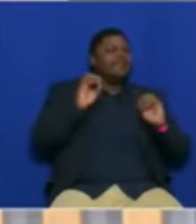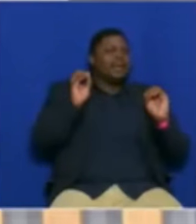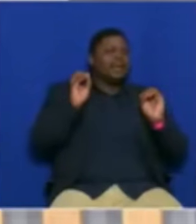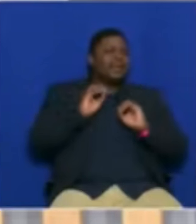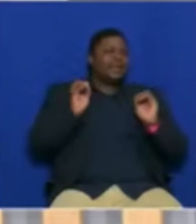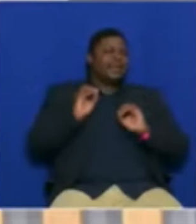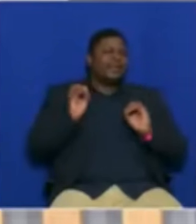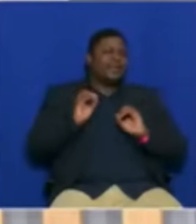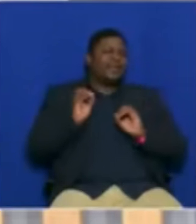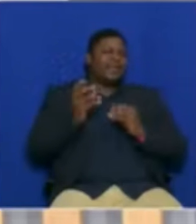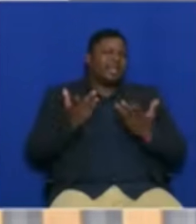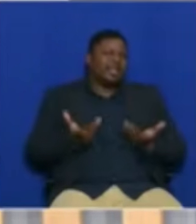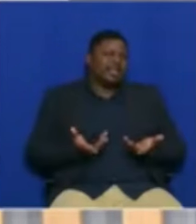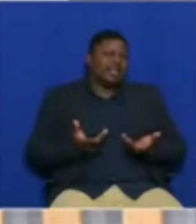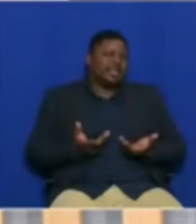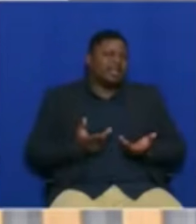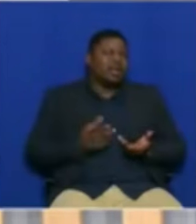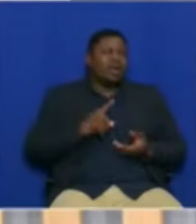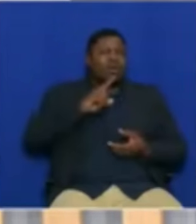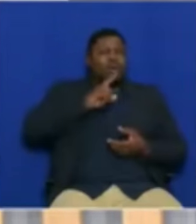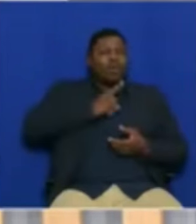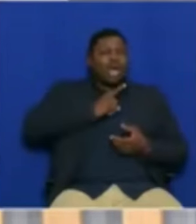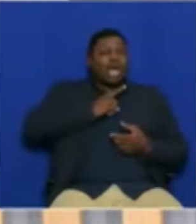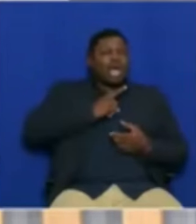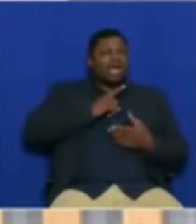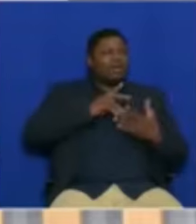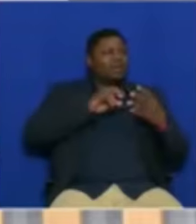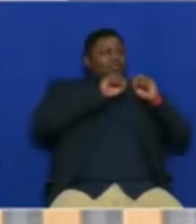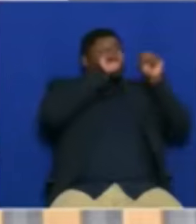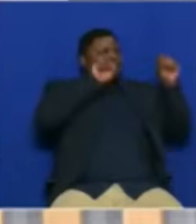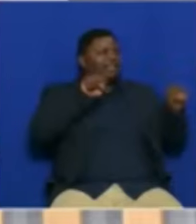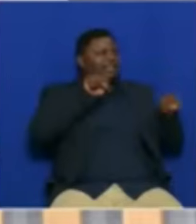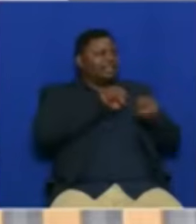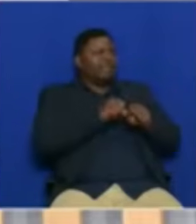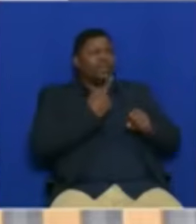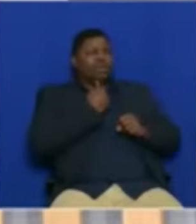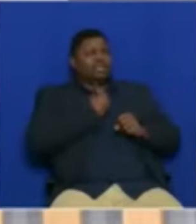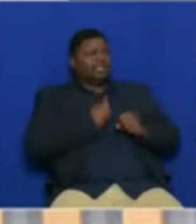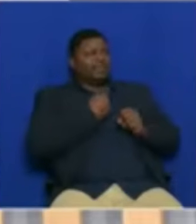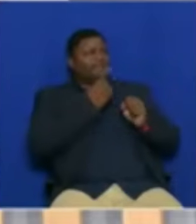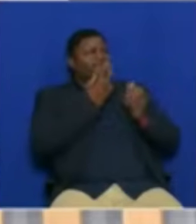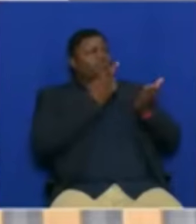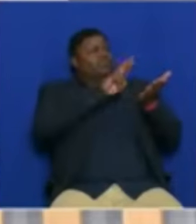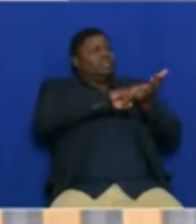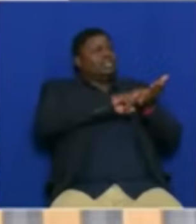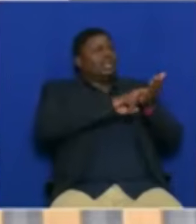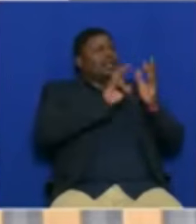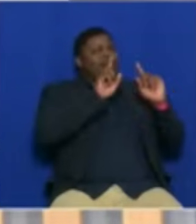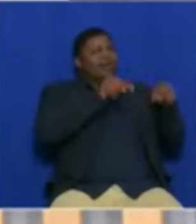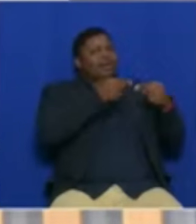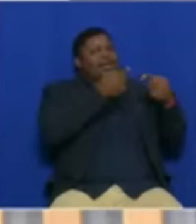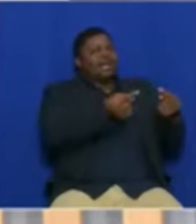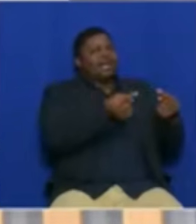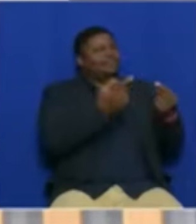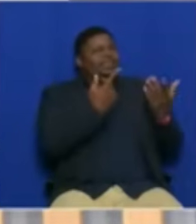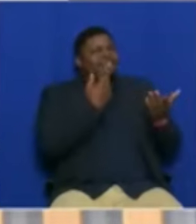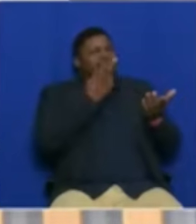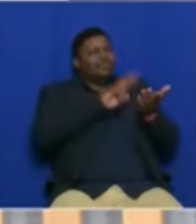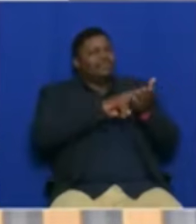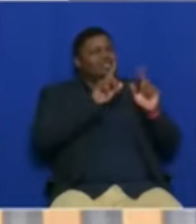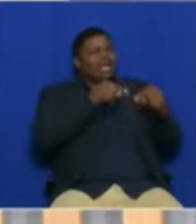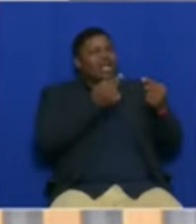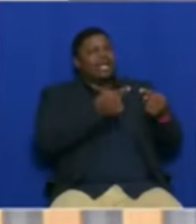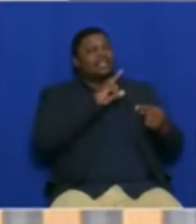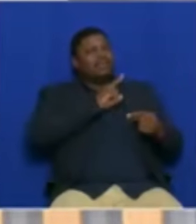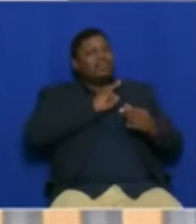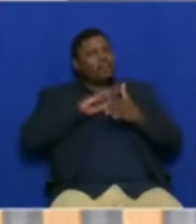on the e-vetting system, because you say you understand it, you know that she couldn't have been there. In fact, when I